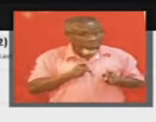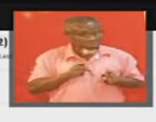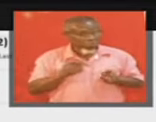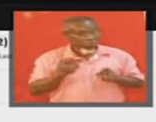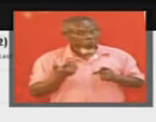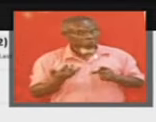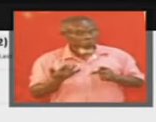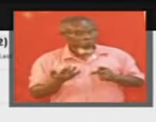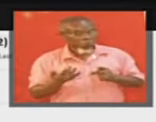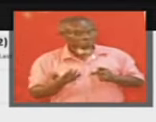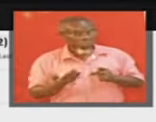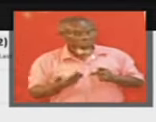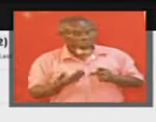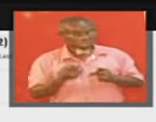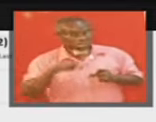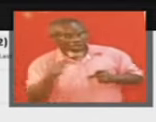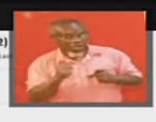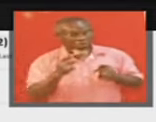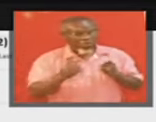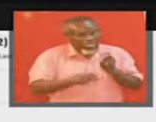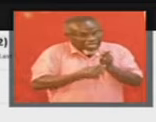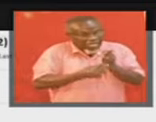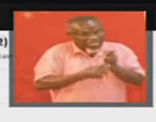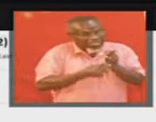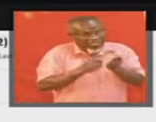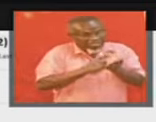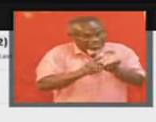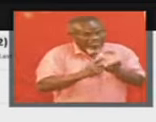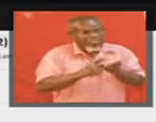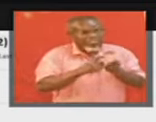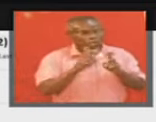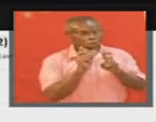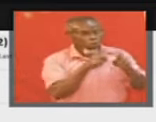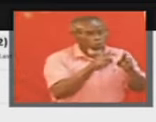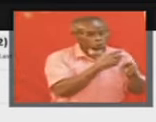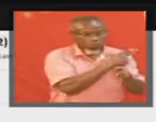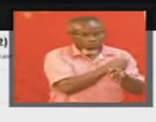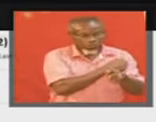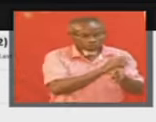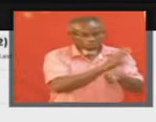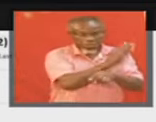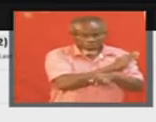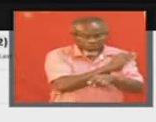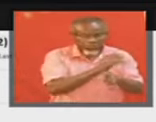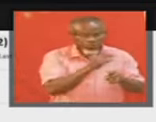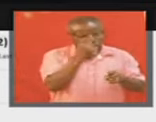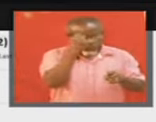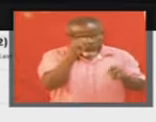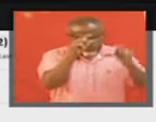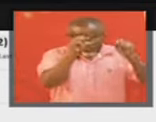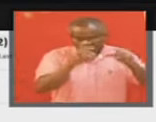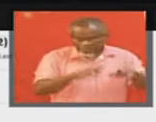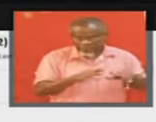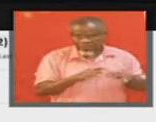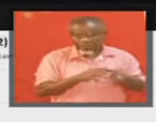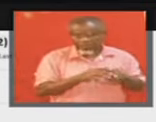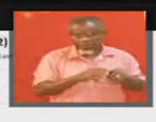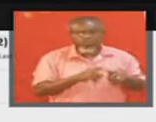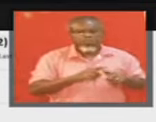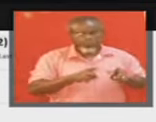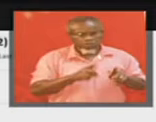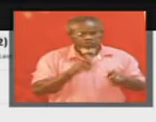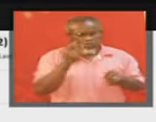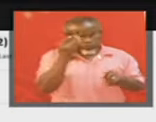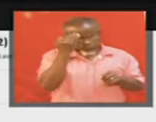and seek testing. So that peak would have corresponded to something that happened about 2 weeks before that. And at